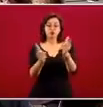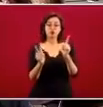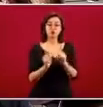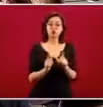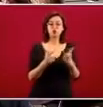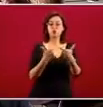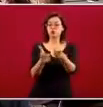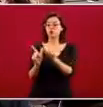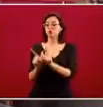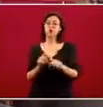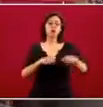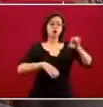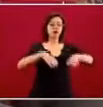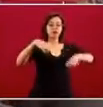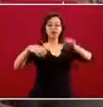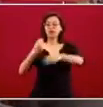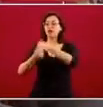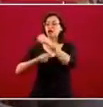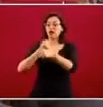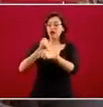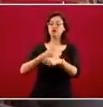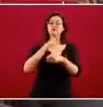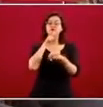conferences that we will be conducting here.